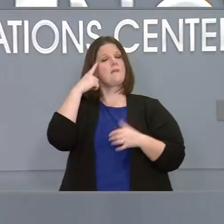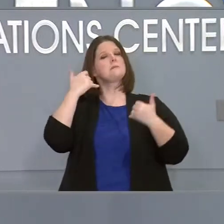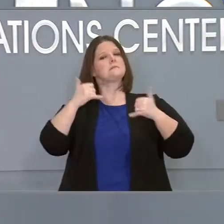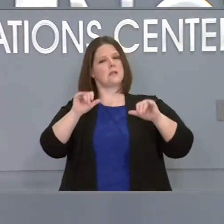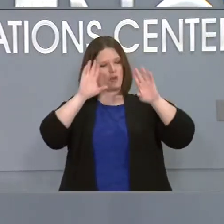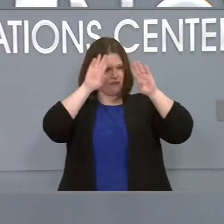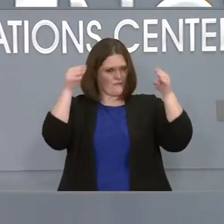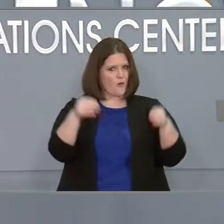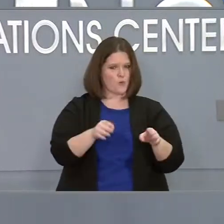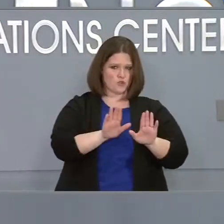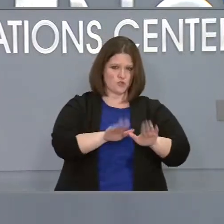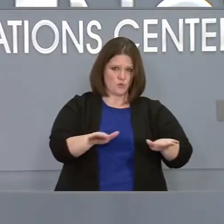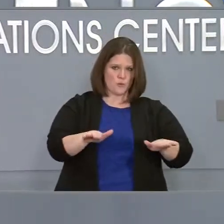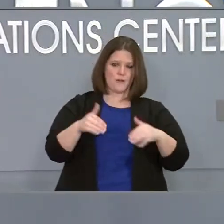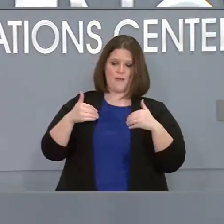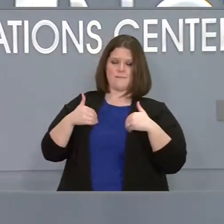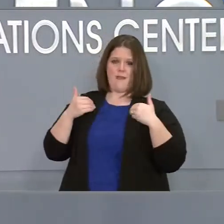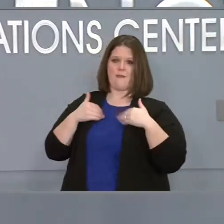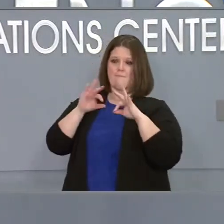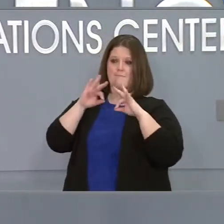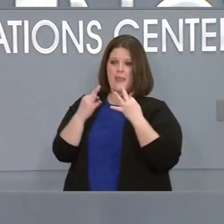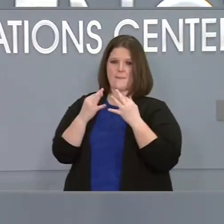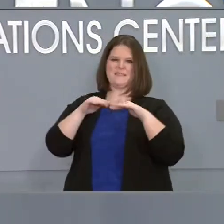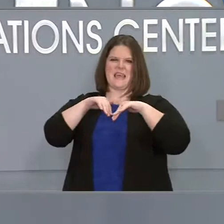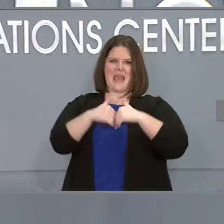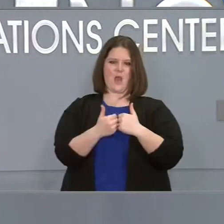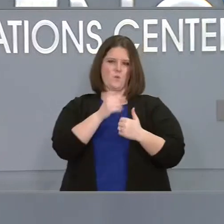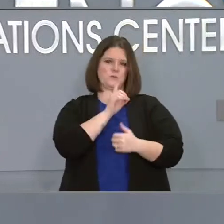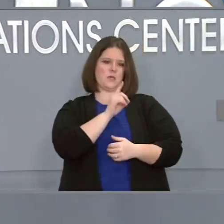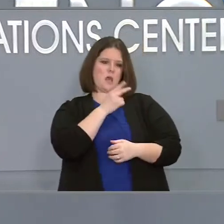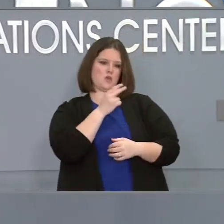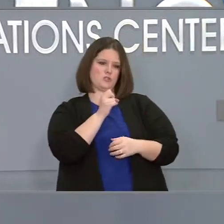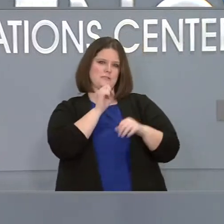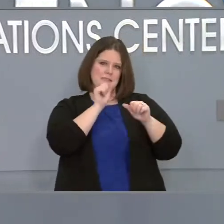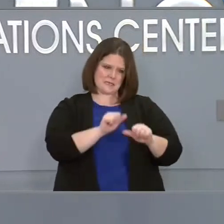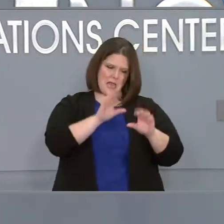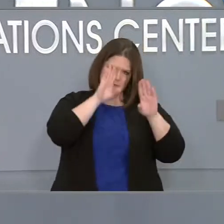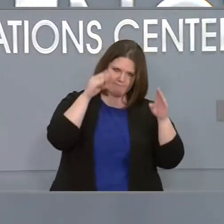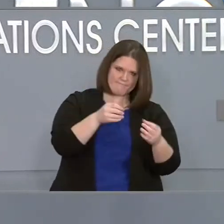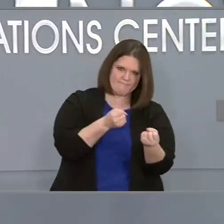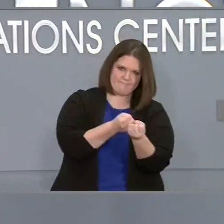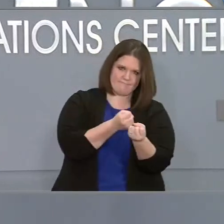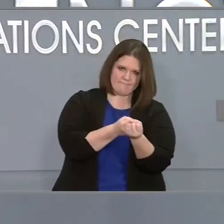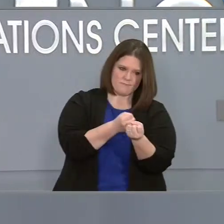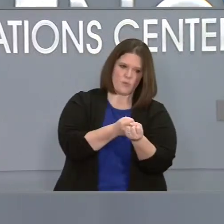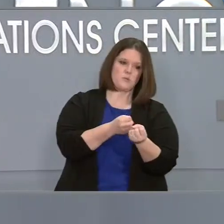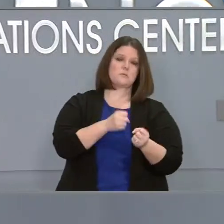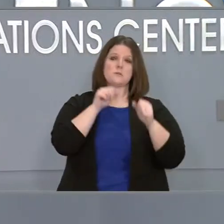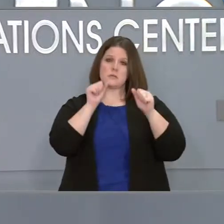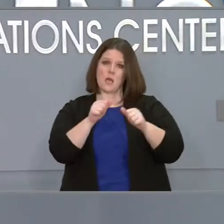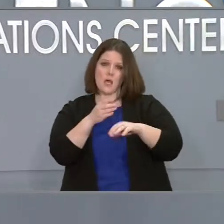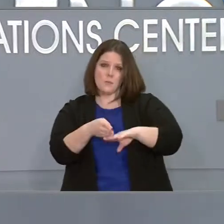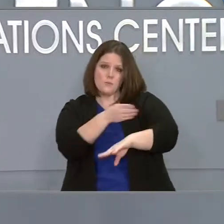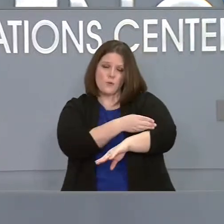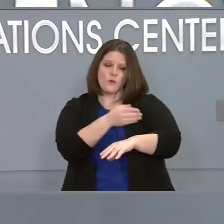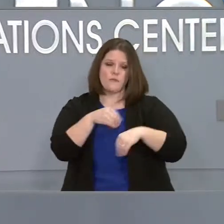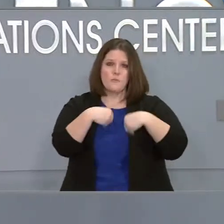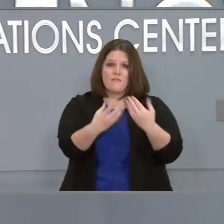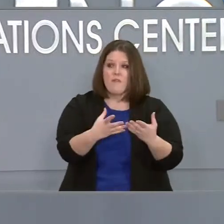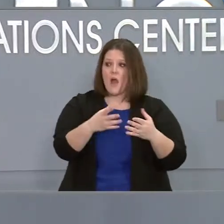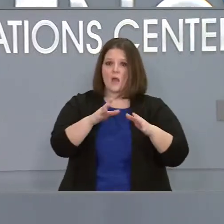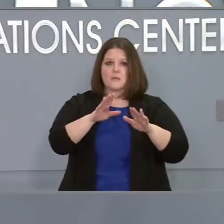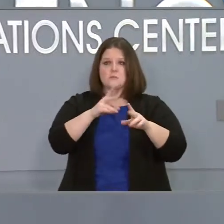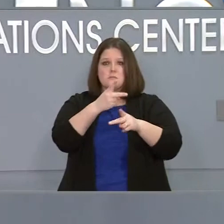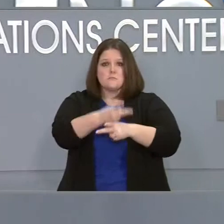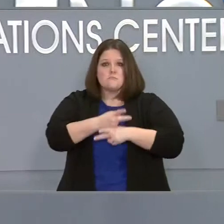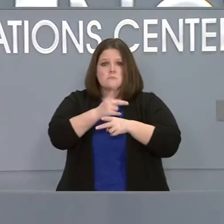and young families and what our department can do to invest in those spaces in terms of childcare and other ways of making sure that they are